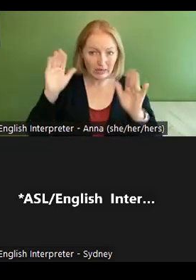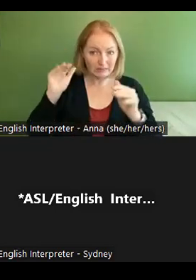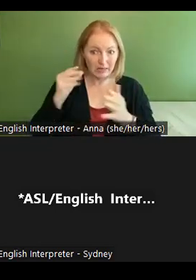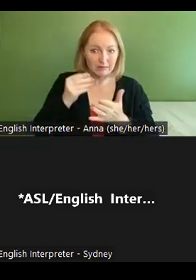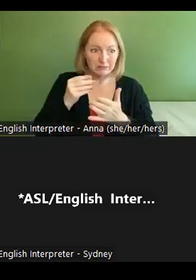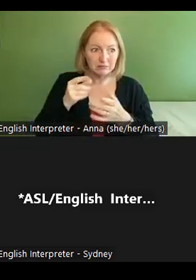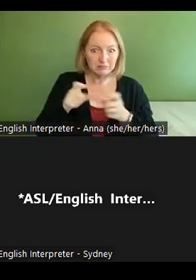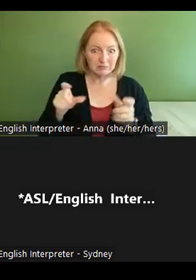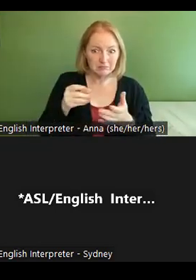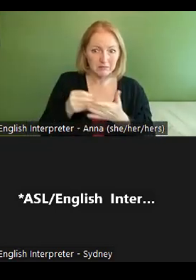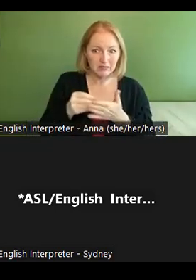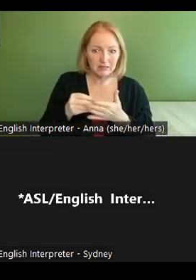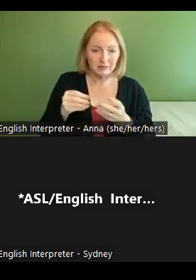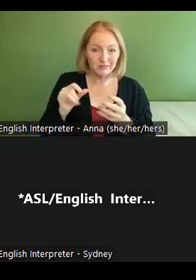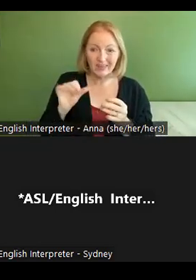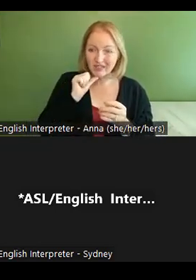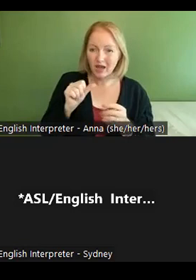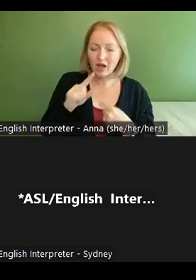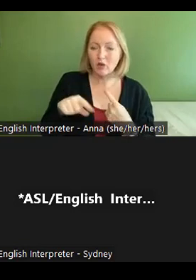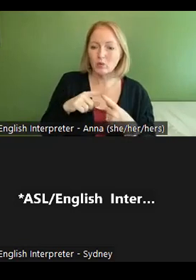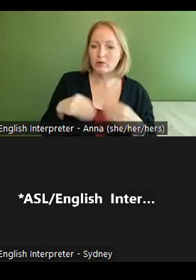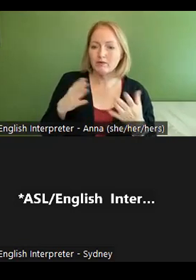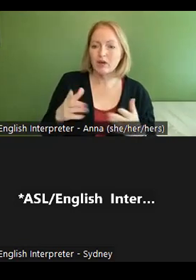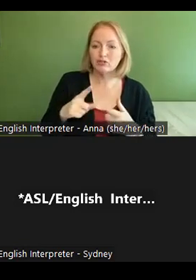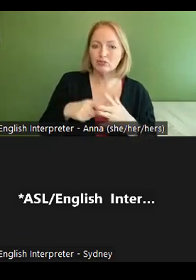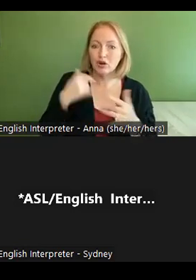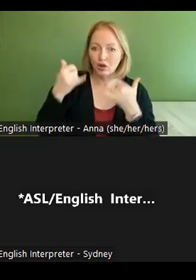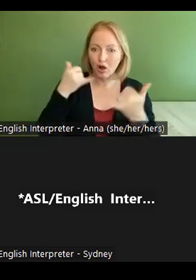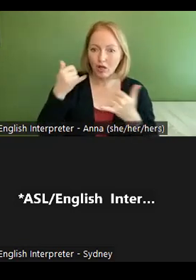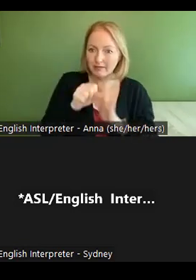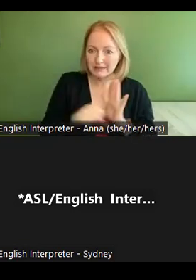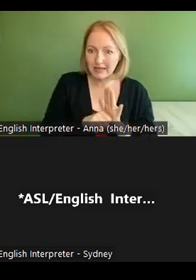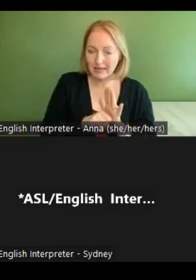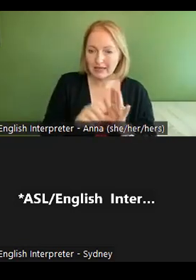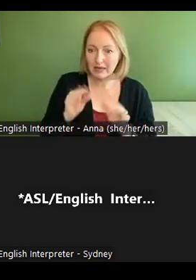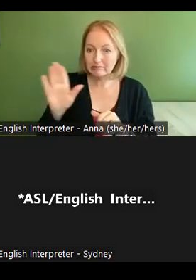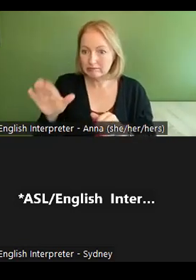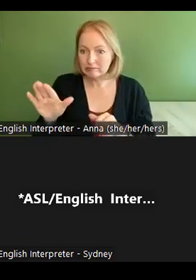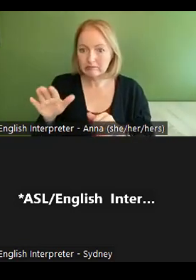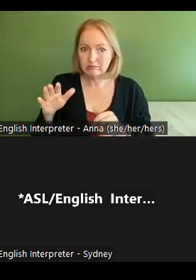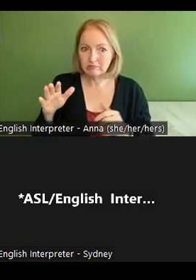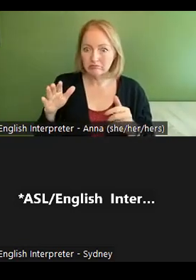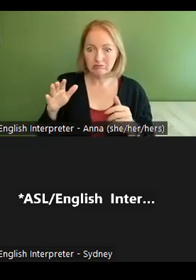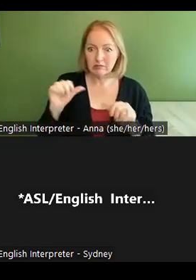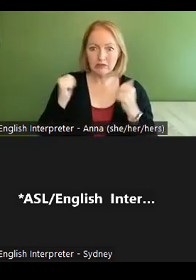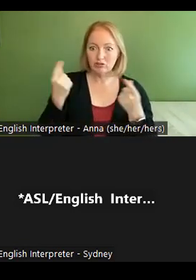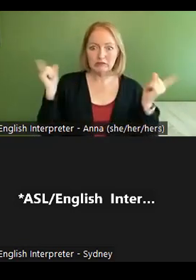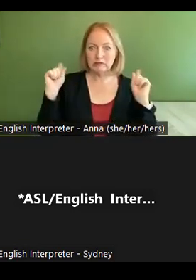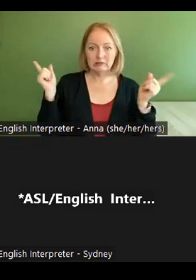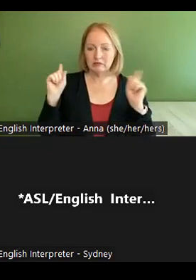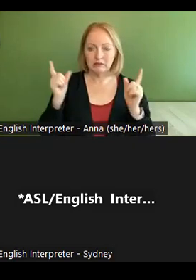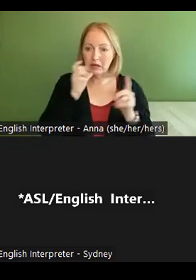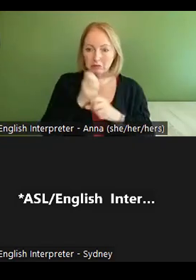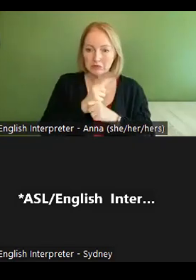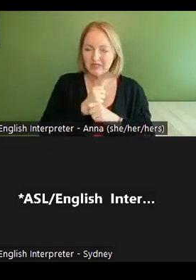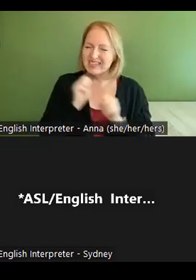those funds. And if not, that's when providers can start calling the state and notifying you that agencies are not releasing them.